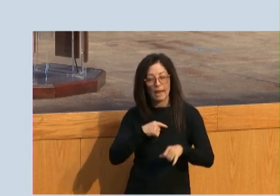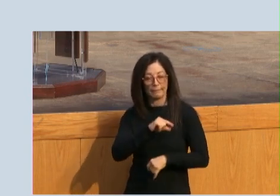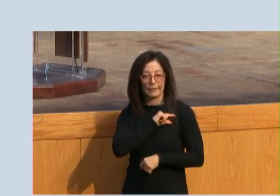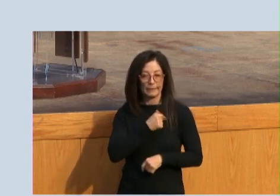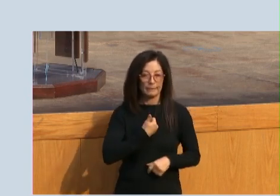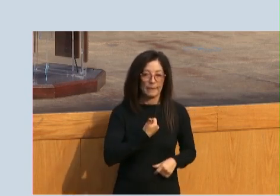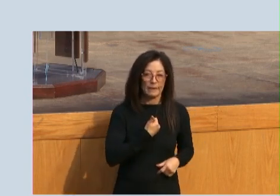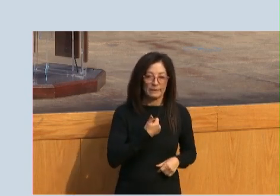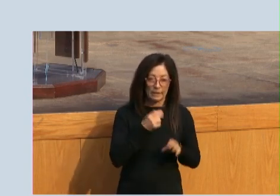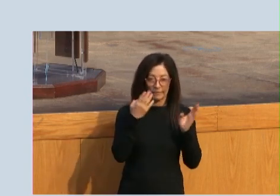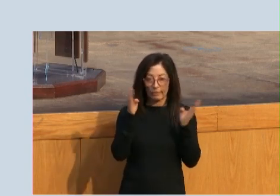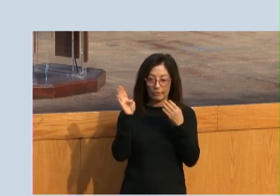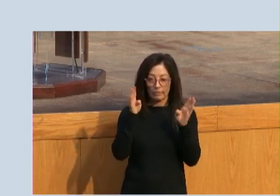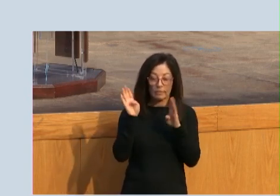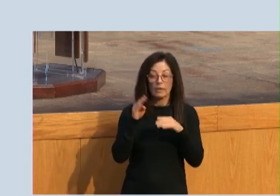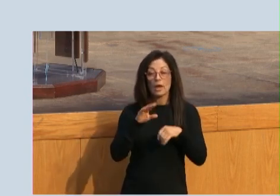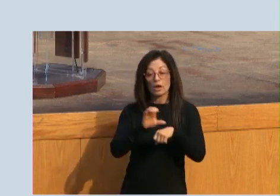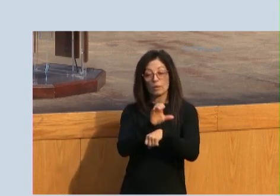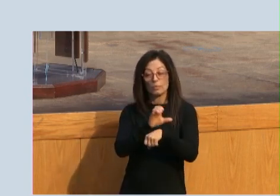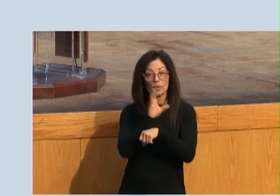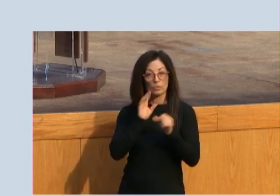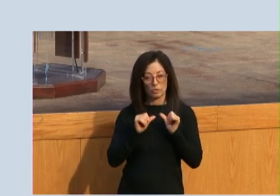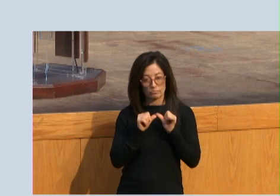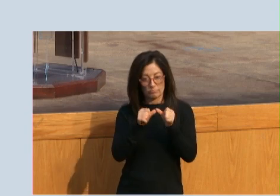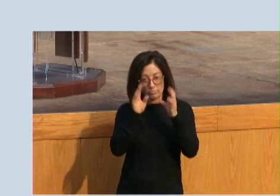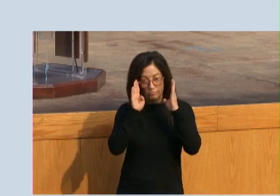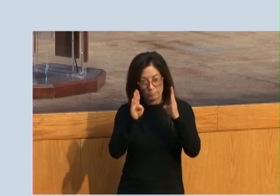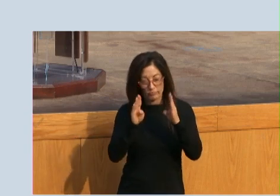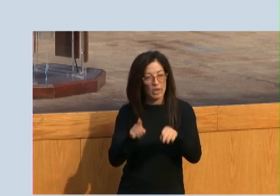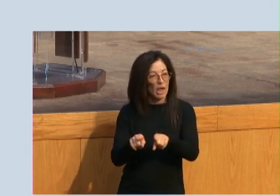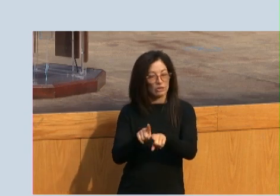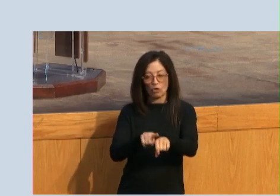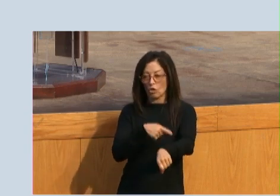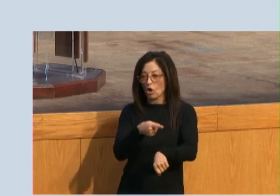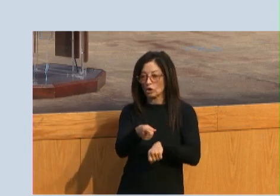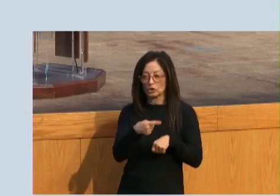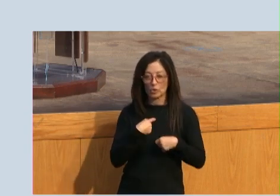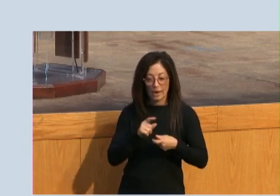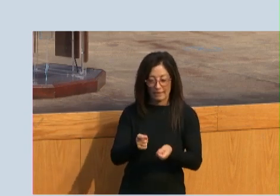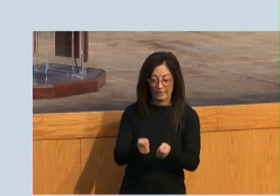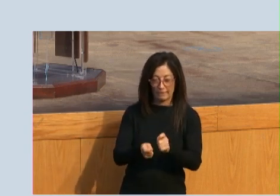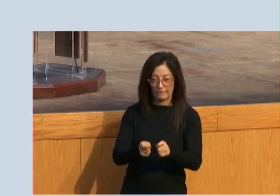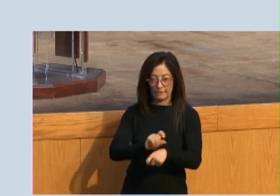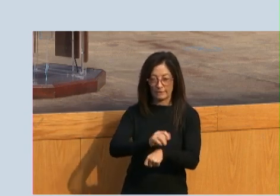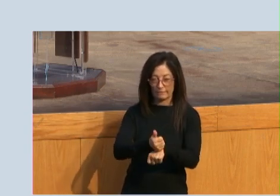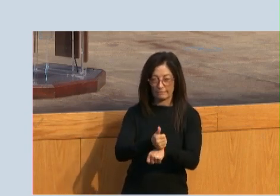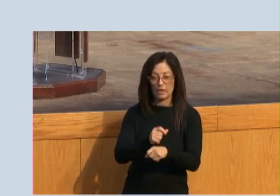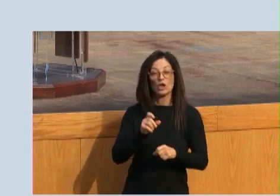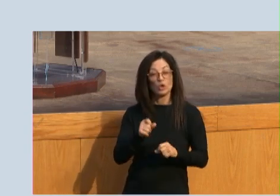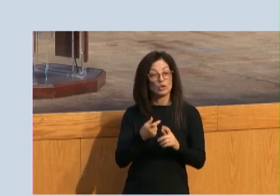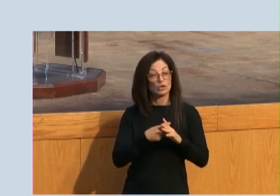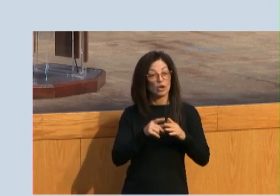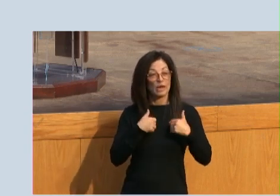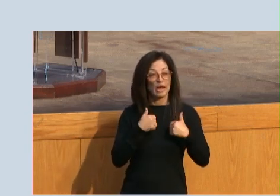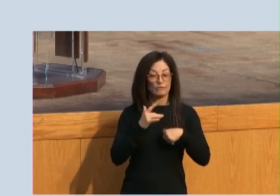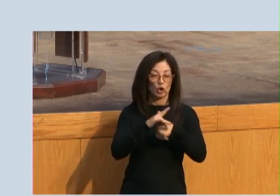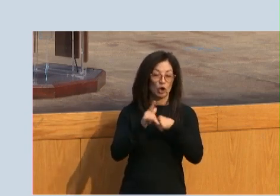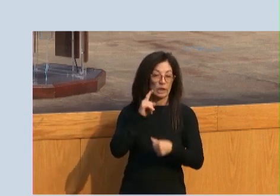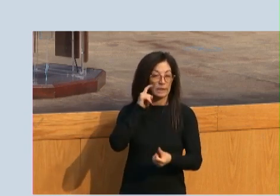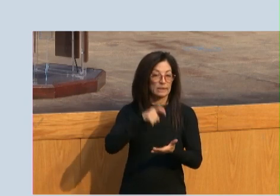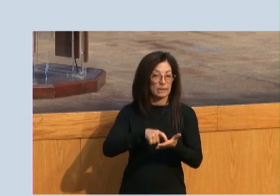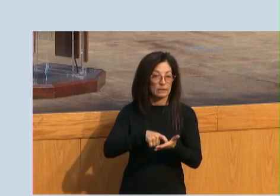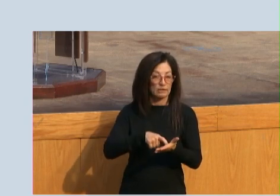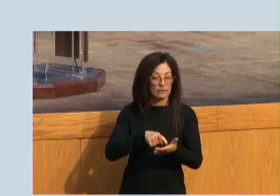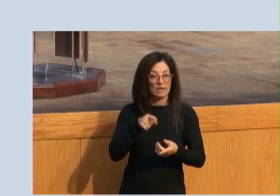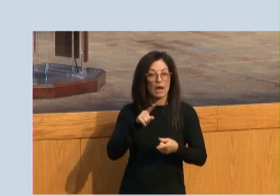myself. Computers will stay attent as long as you have them tuned to it. So you can start to get early signal detection